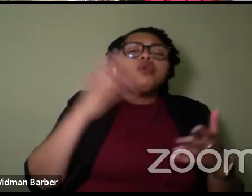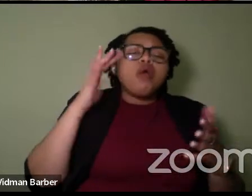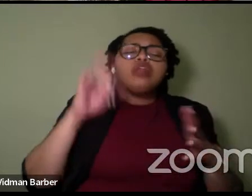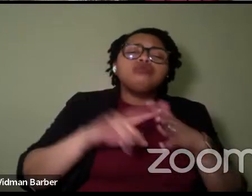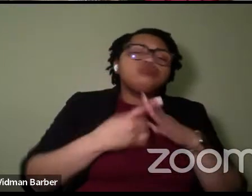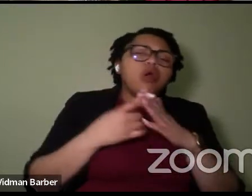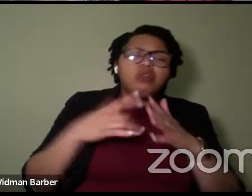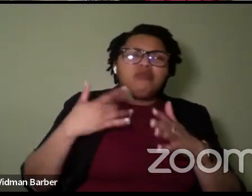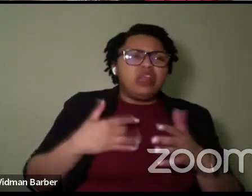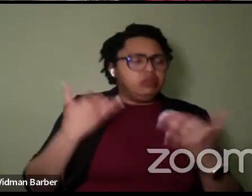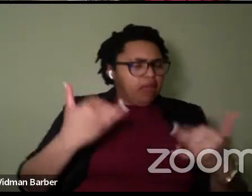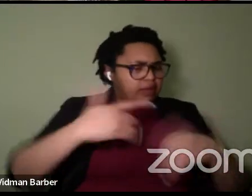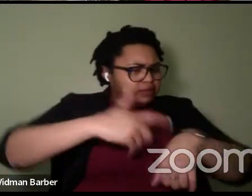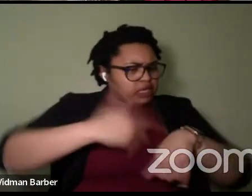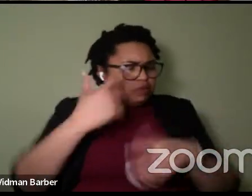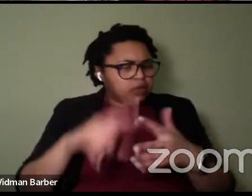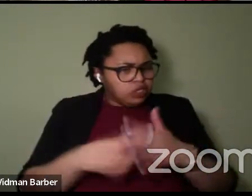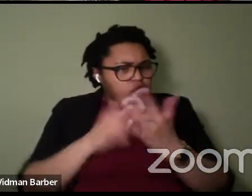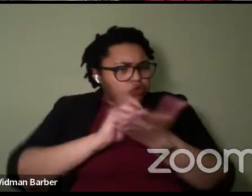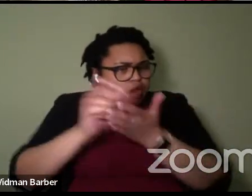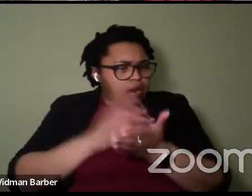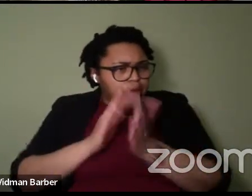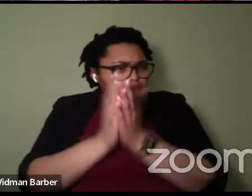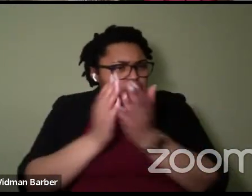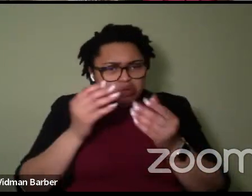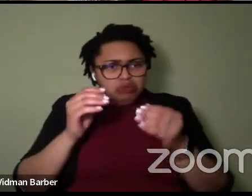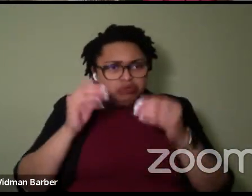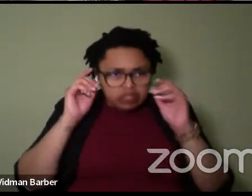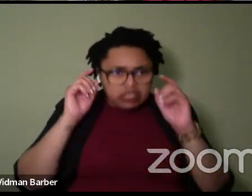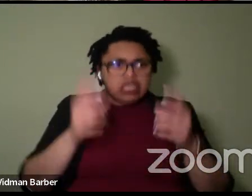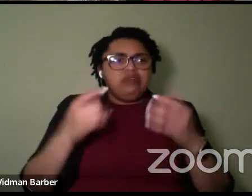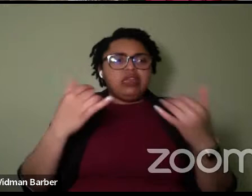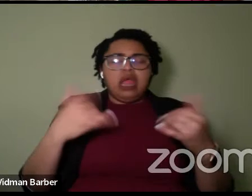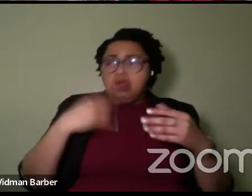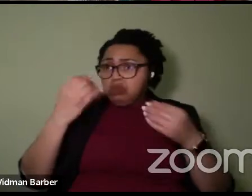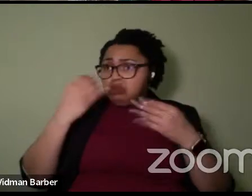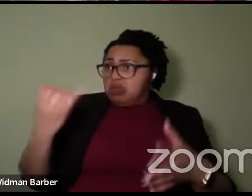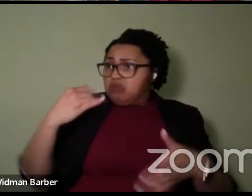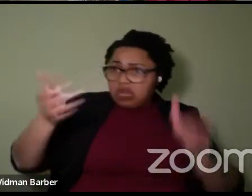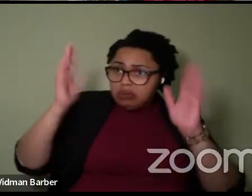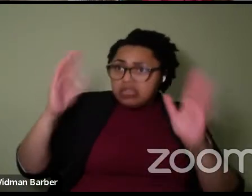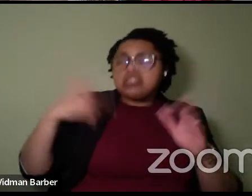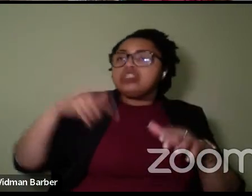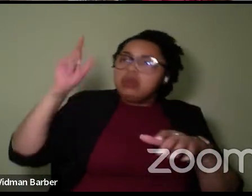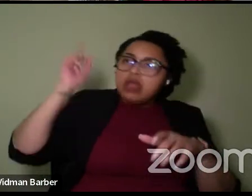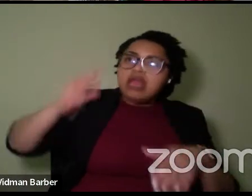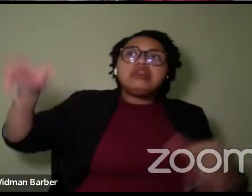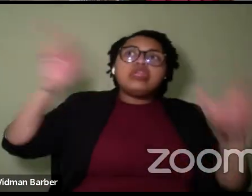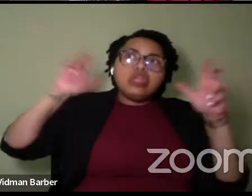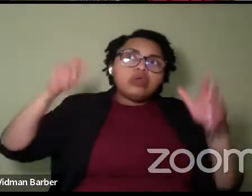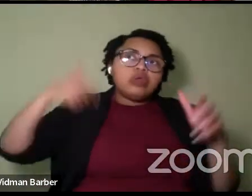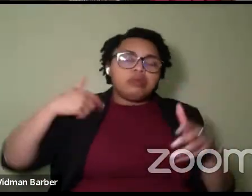say this is the moment for this? I don't really care if they're going to listen. You have to hear me.